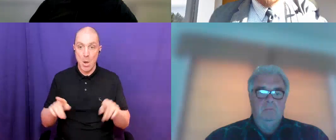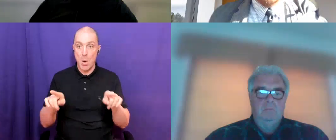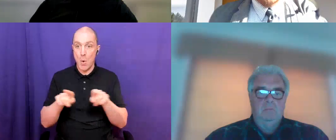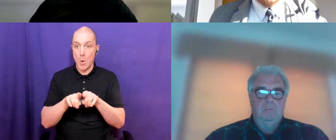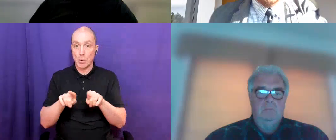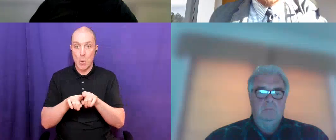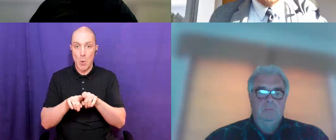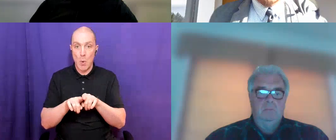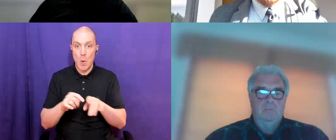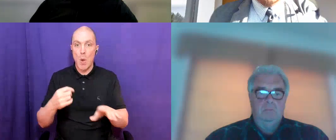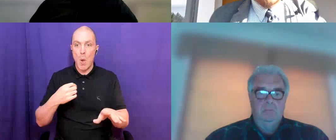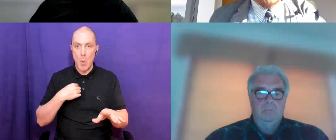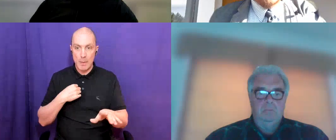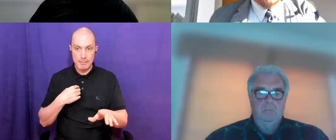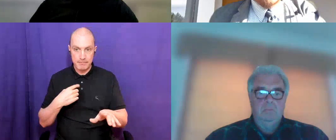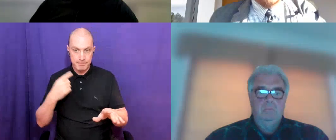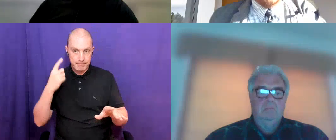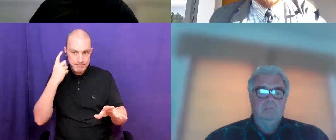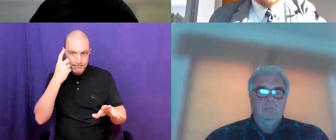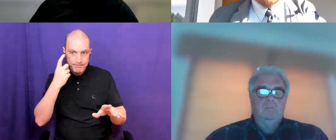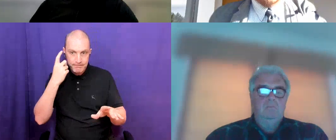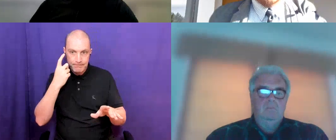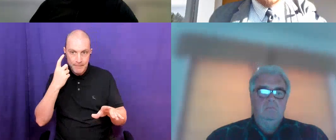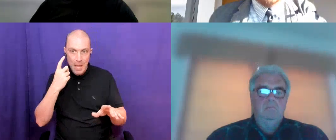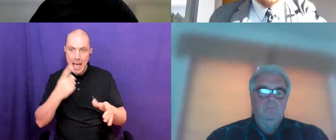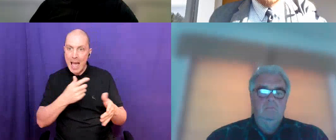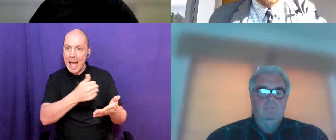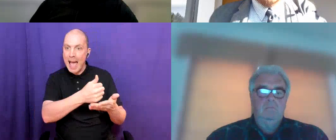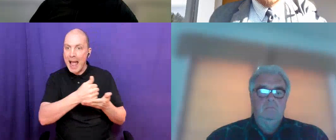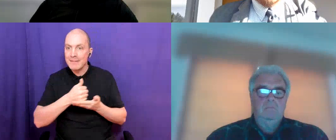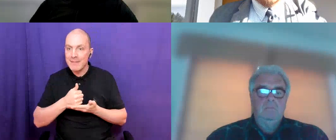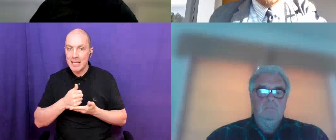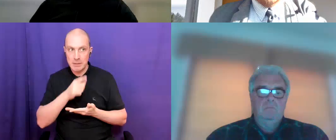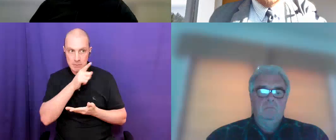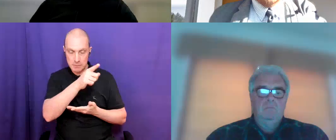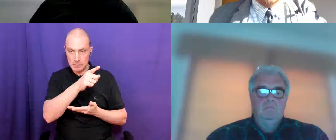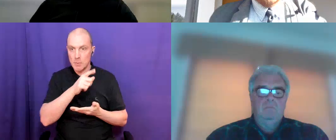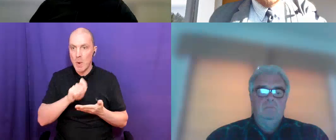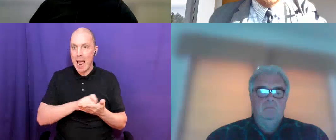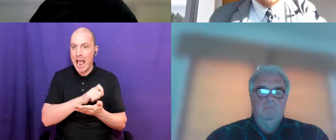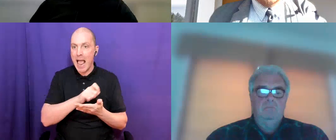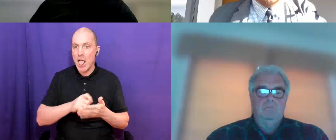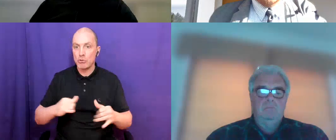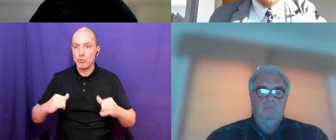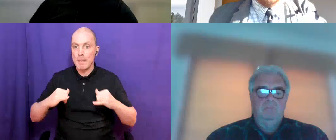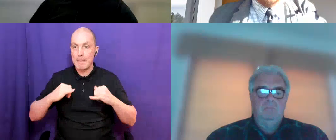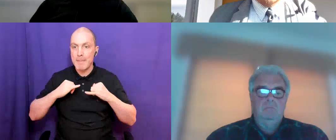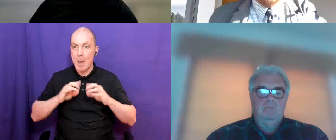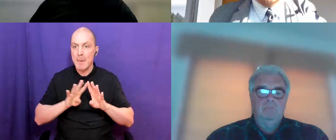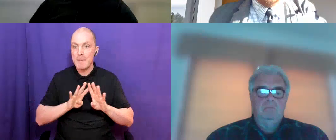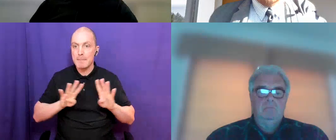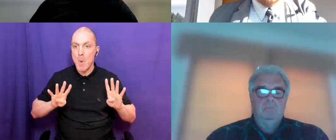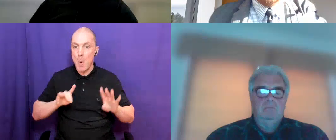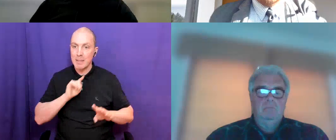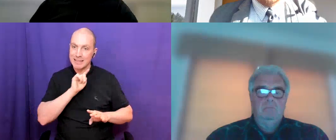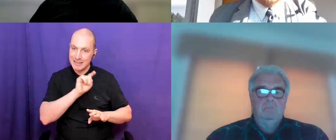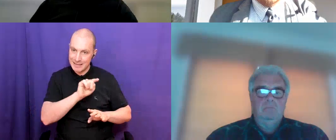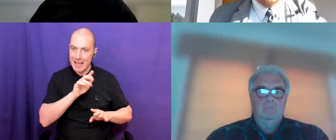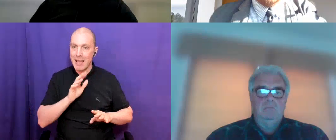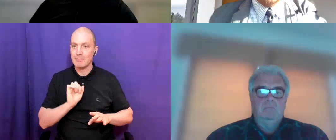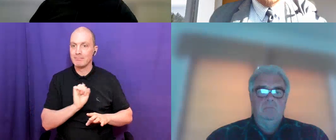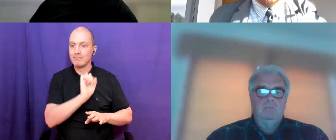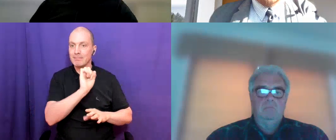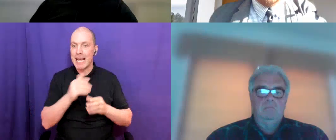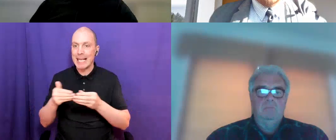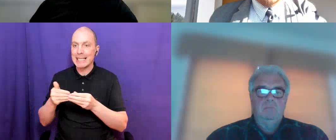have regard to any other advice from the Electoral Management Board for Scotland and their guidance. Please